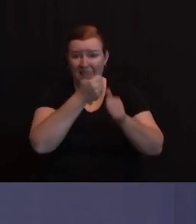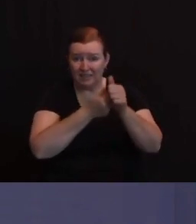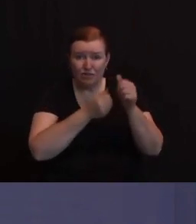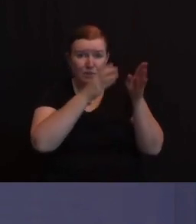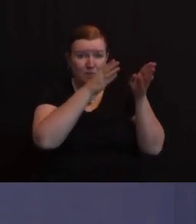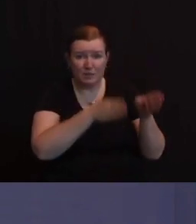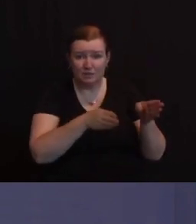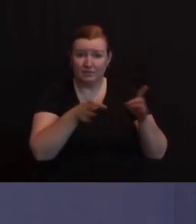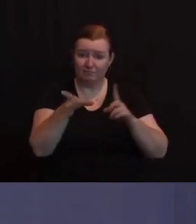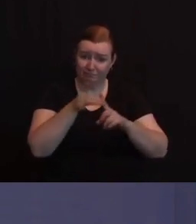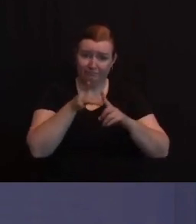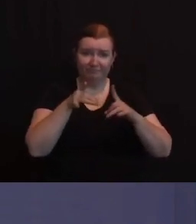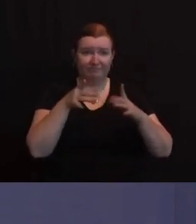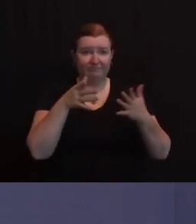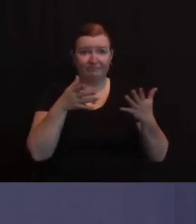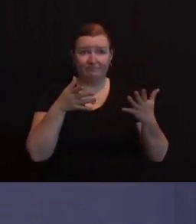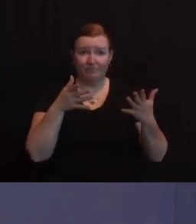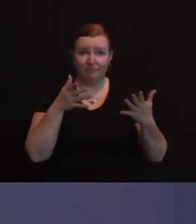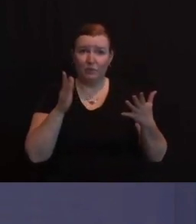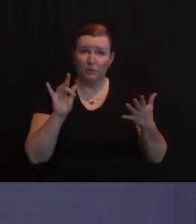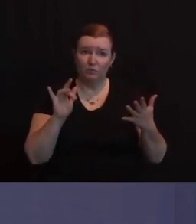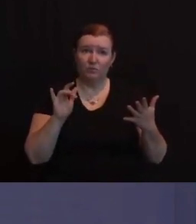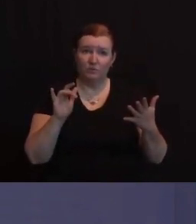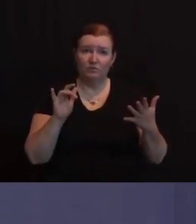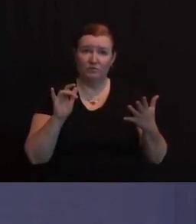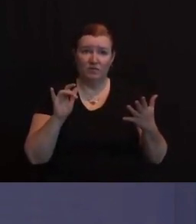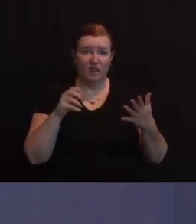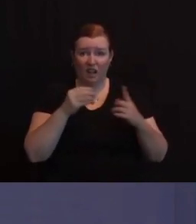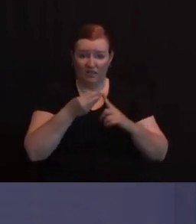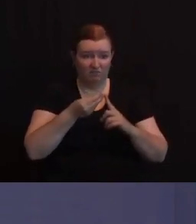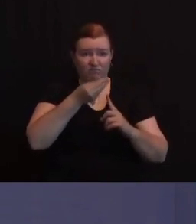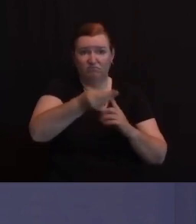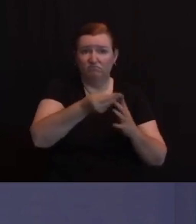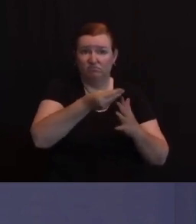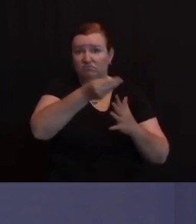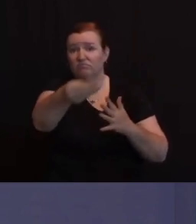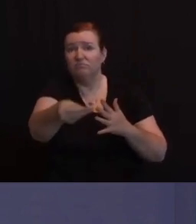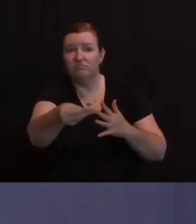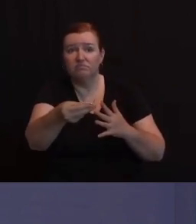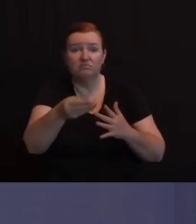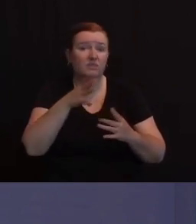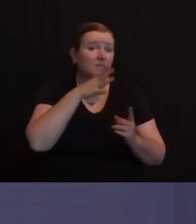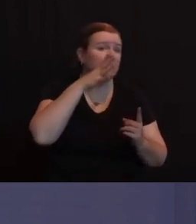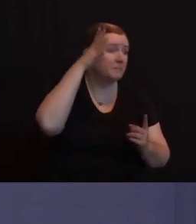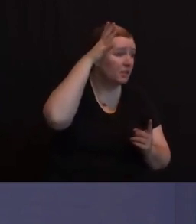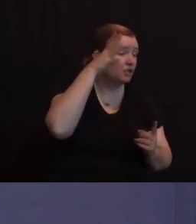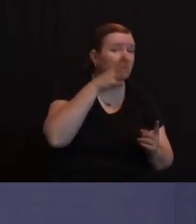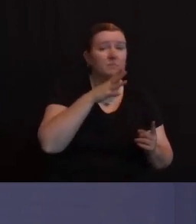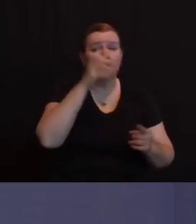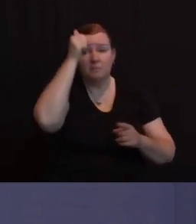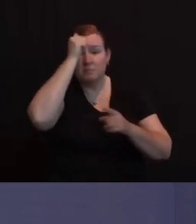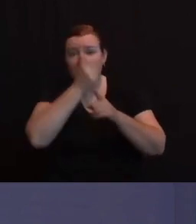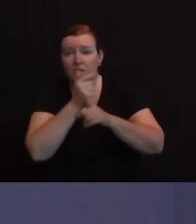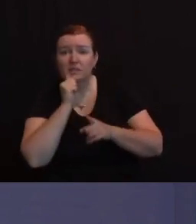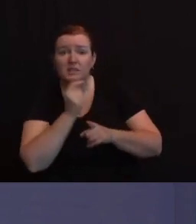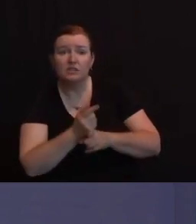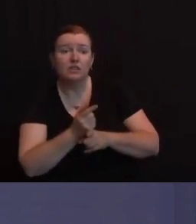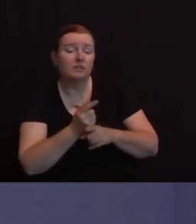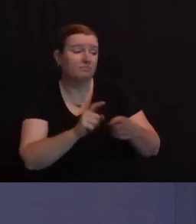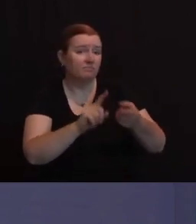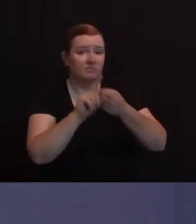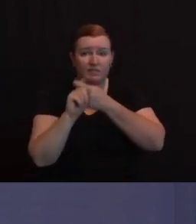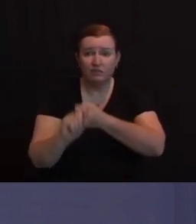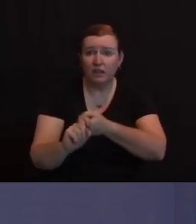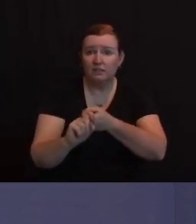potential to infect other people, their grandparents, their parents, siblings, friends, loved ones. And if any of